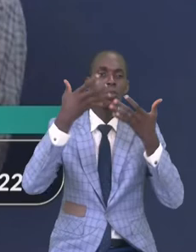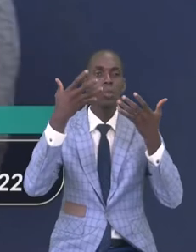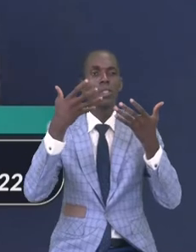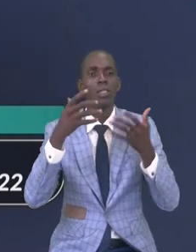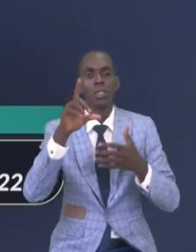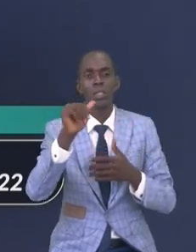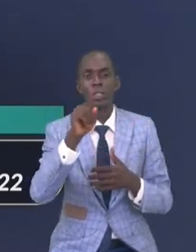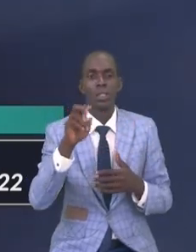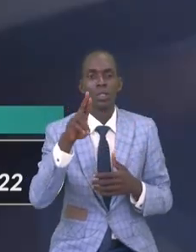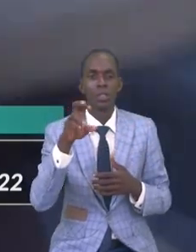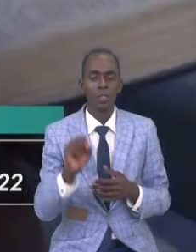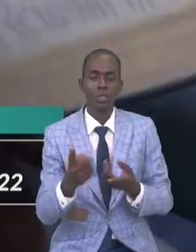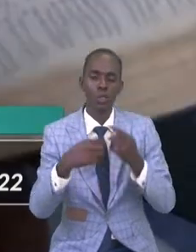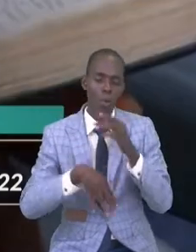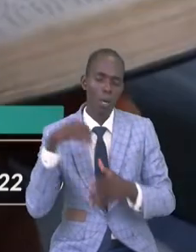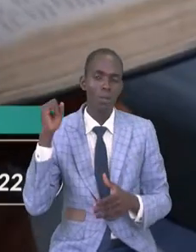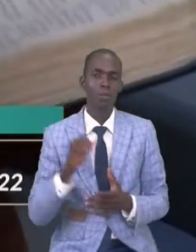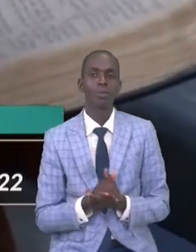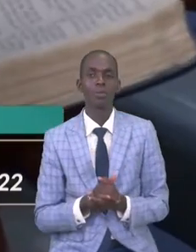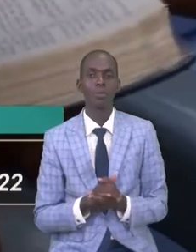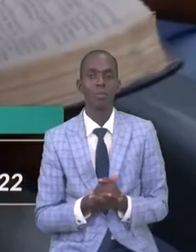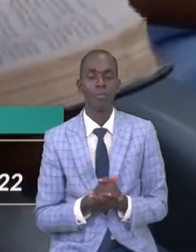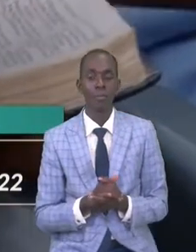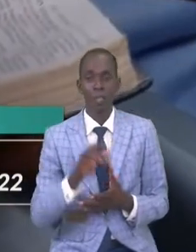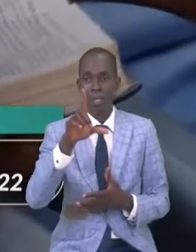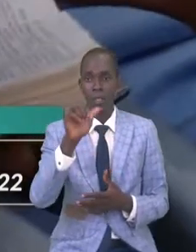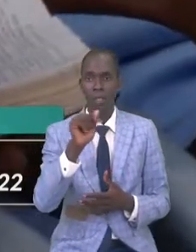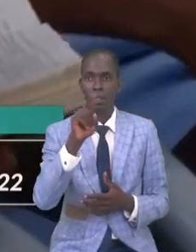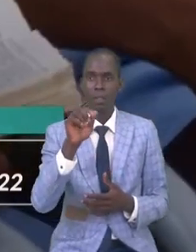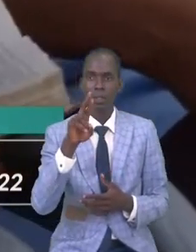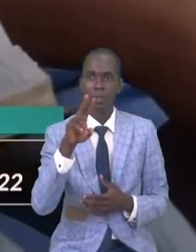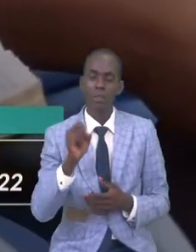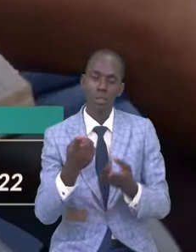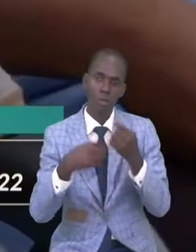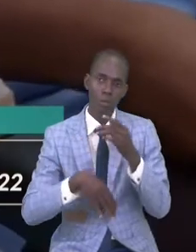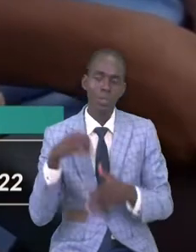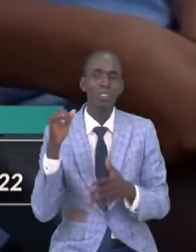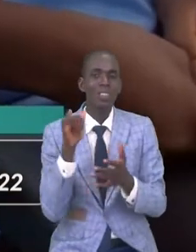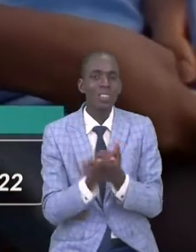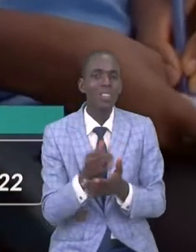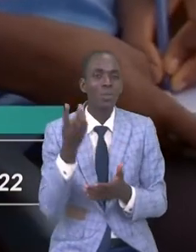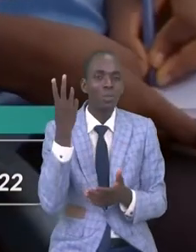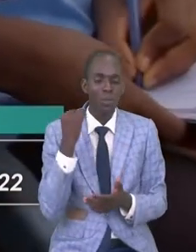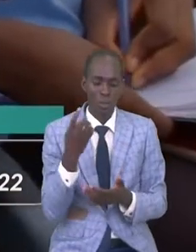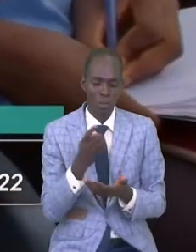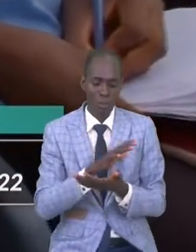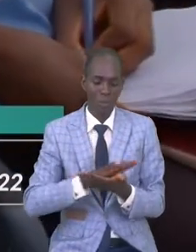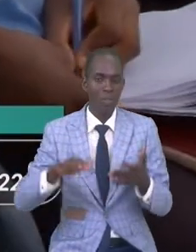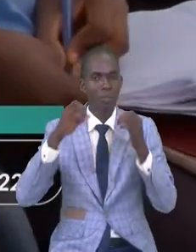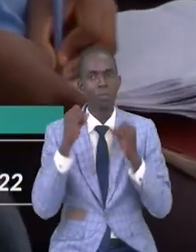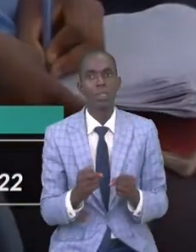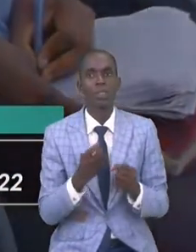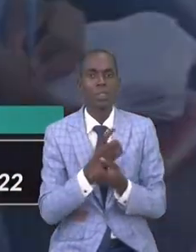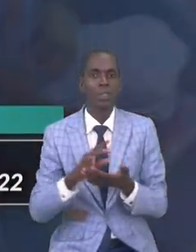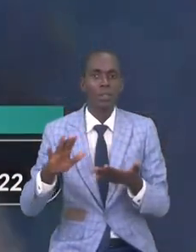Lazarus, come forth. Lazarus, come forth. That was divine power,